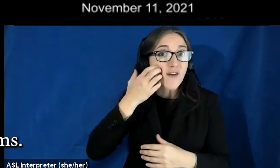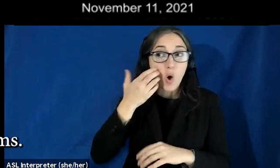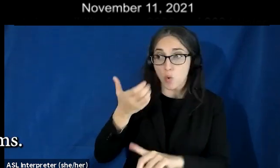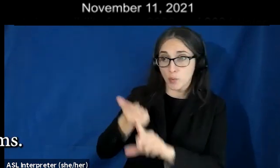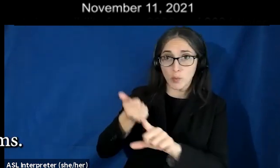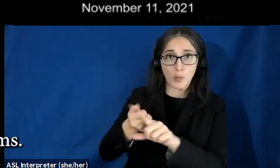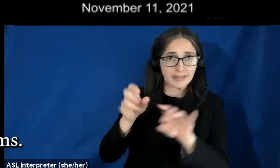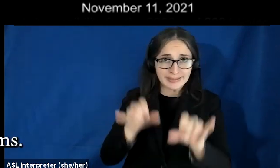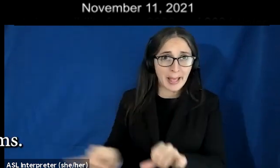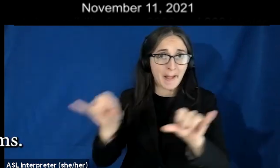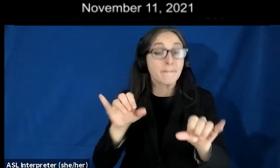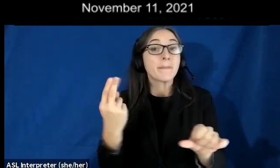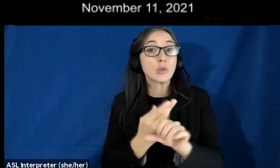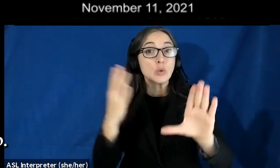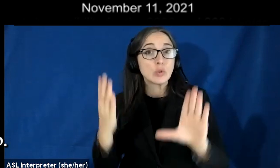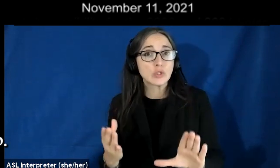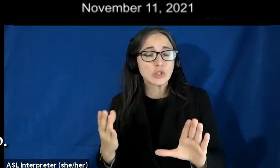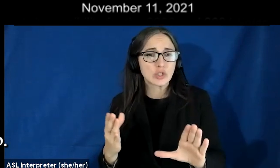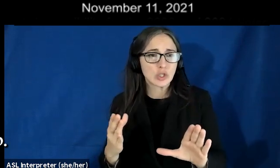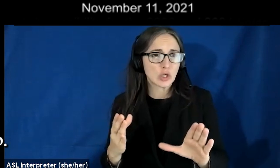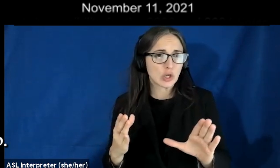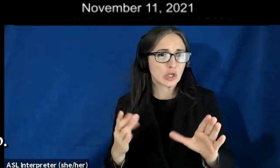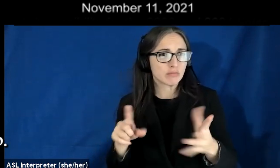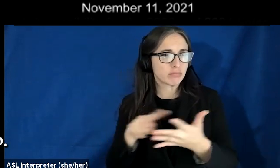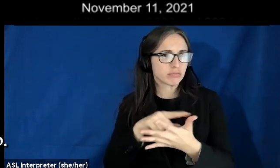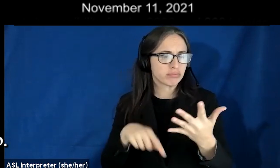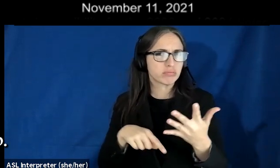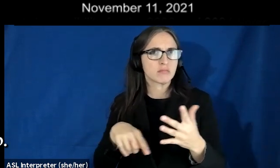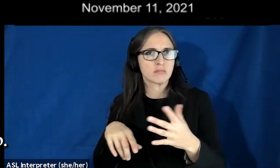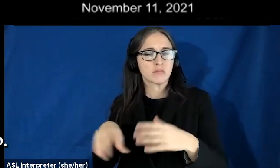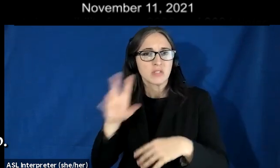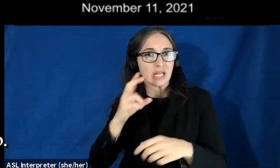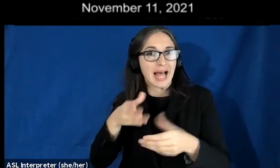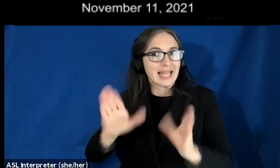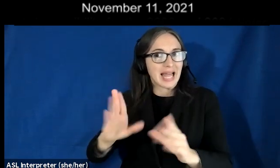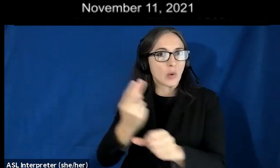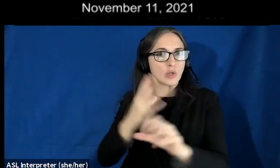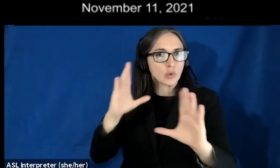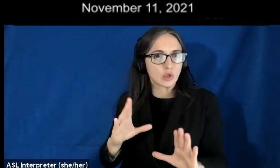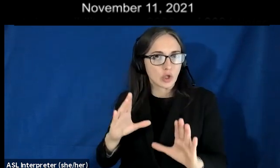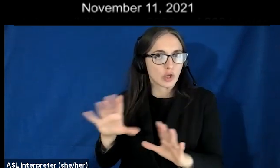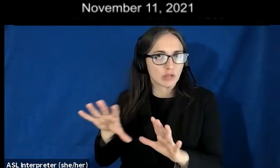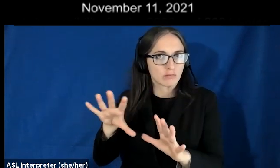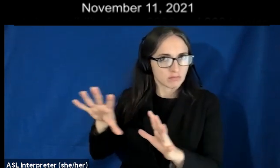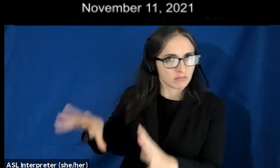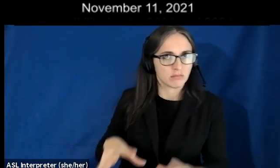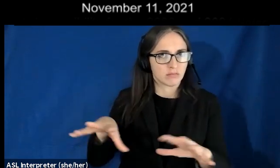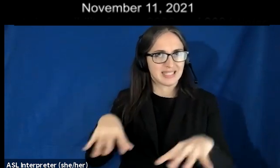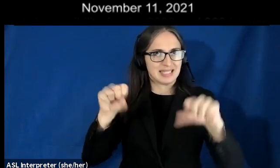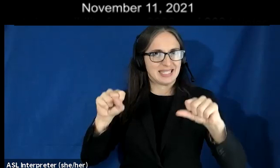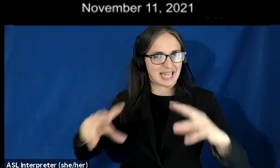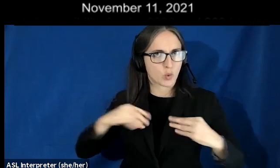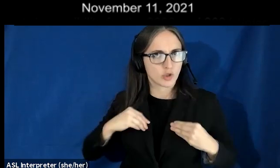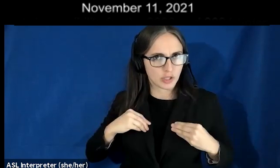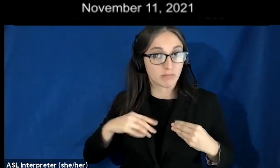can differentiate their fonts. This feature allows the user to take ownership. This is very important.